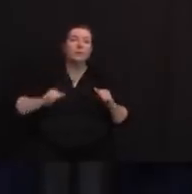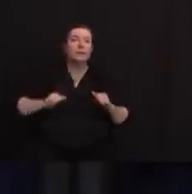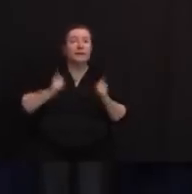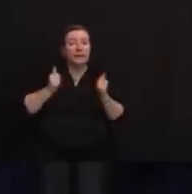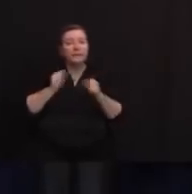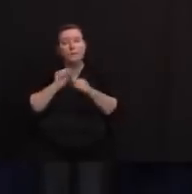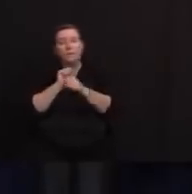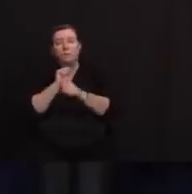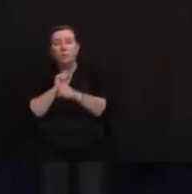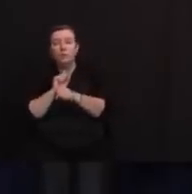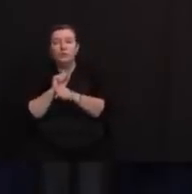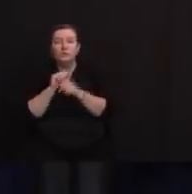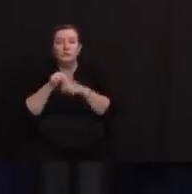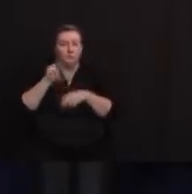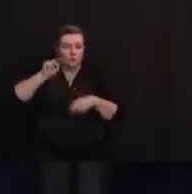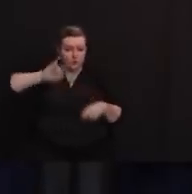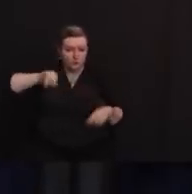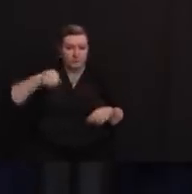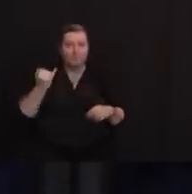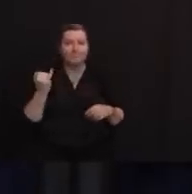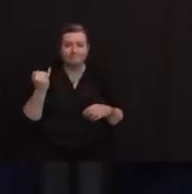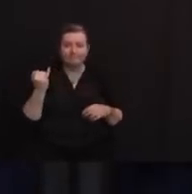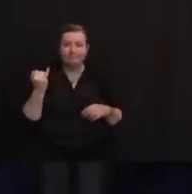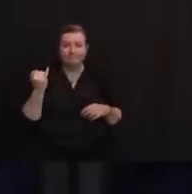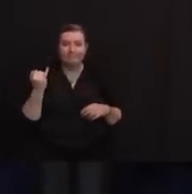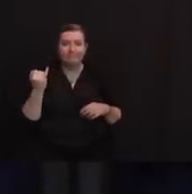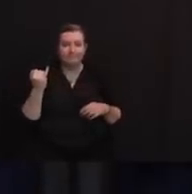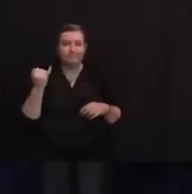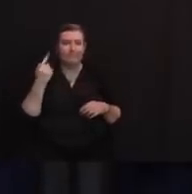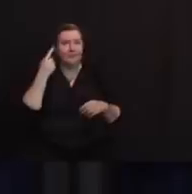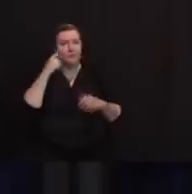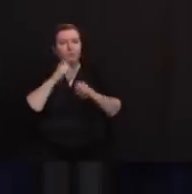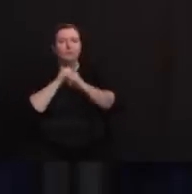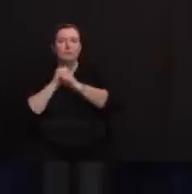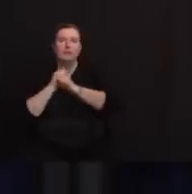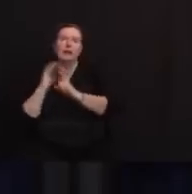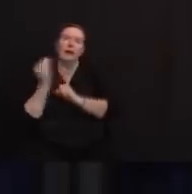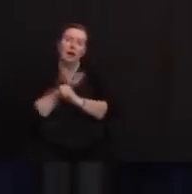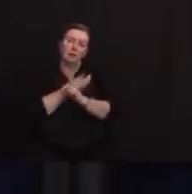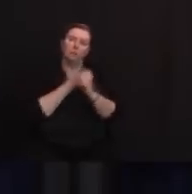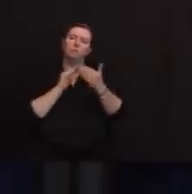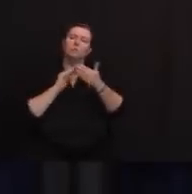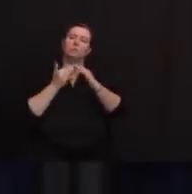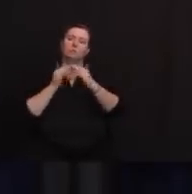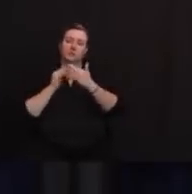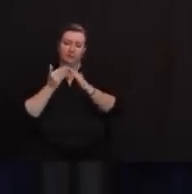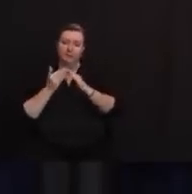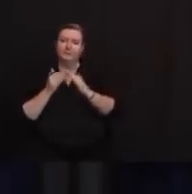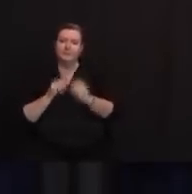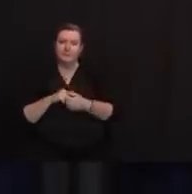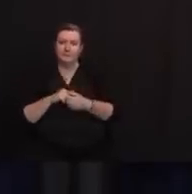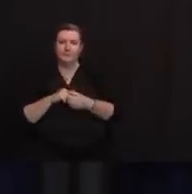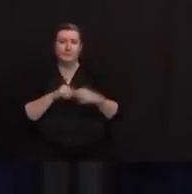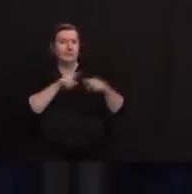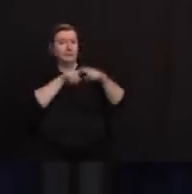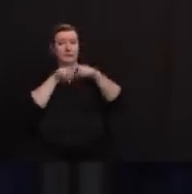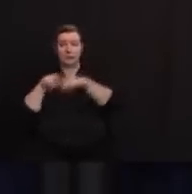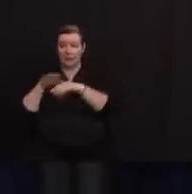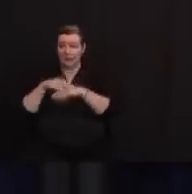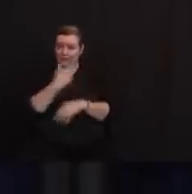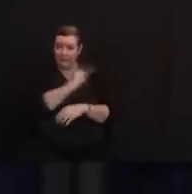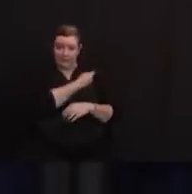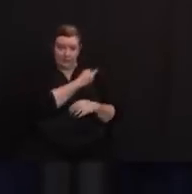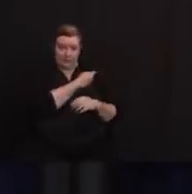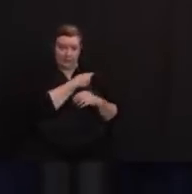Jersey, to achieve community protection, assuming vaccine availability and uptake, and